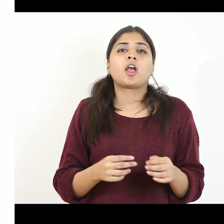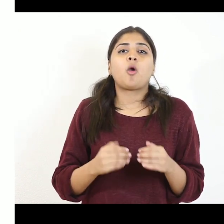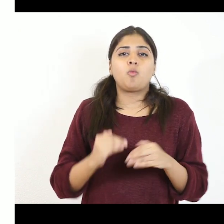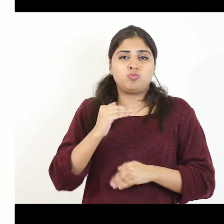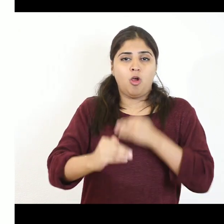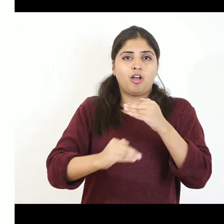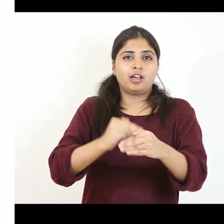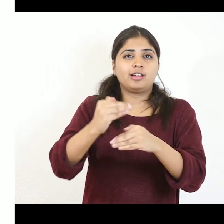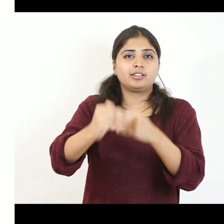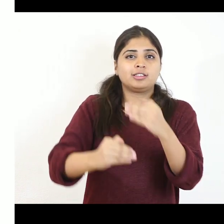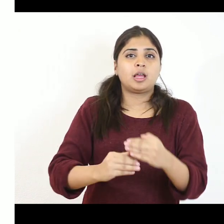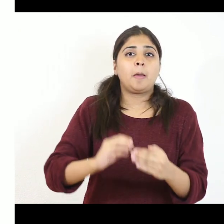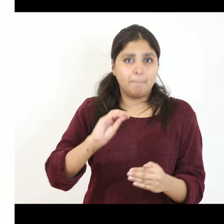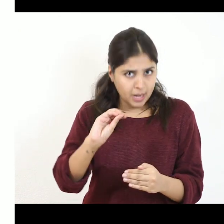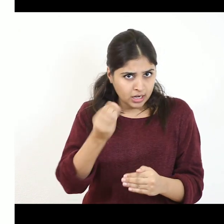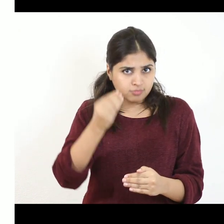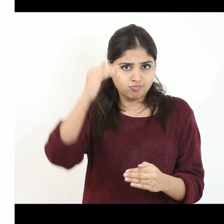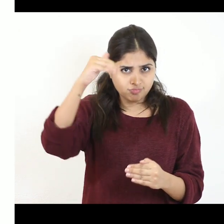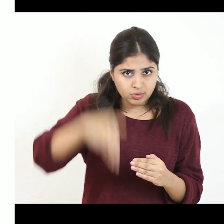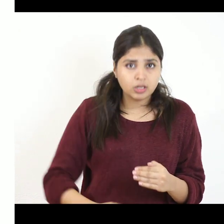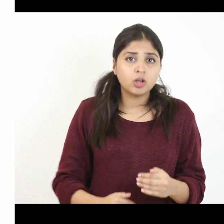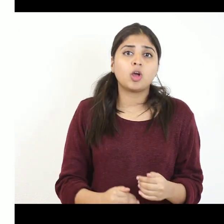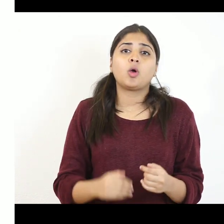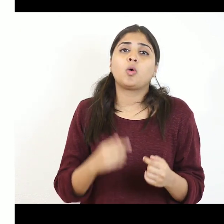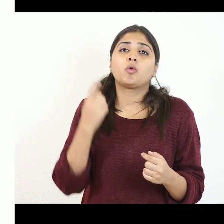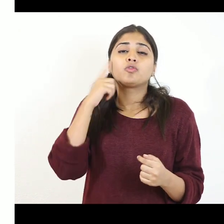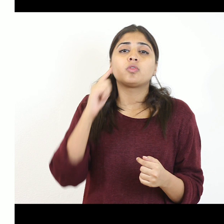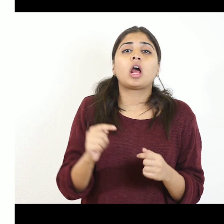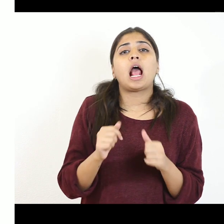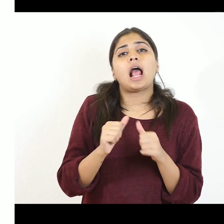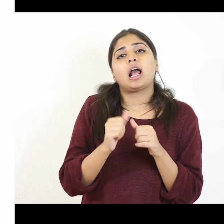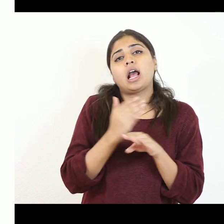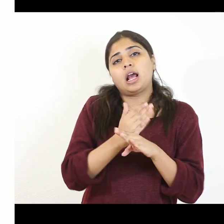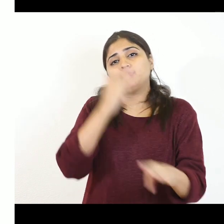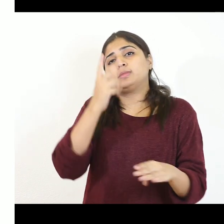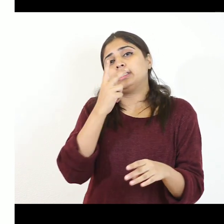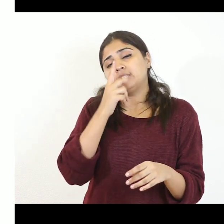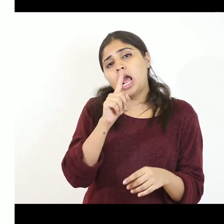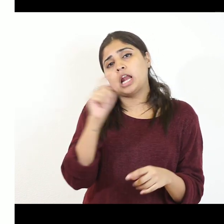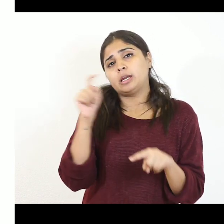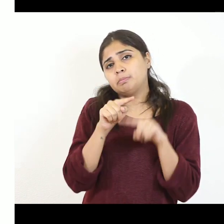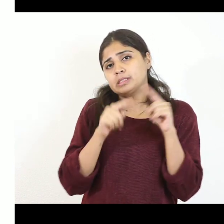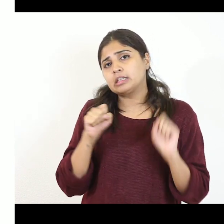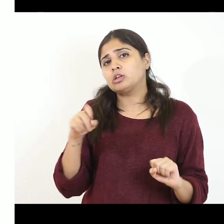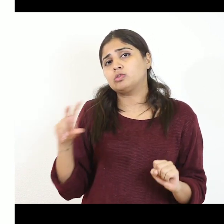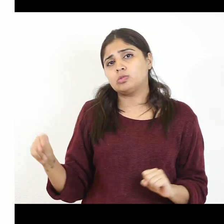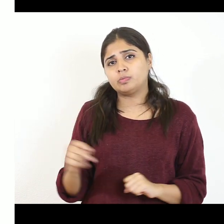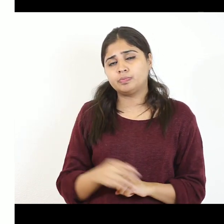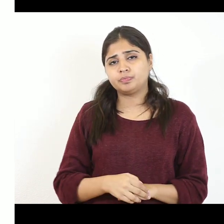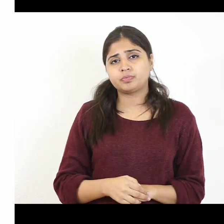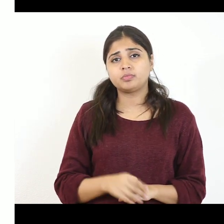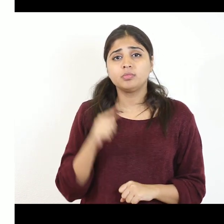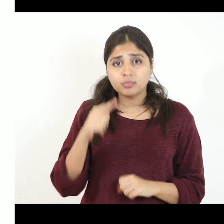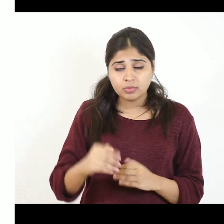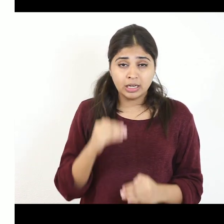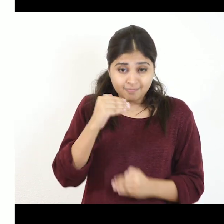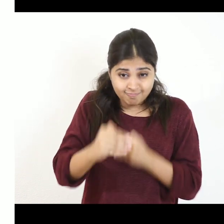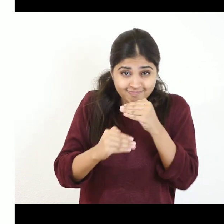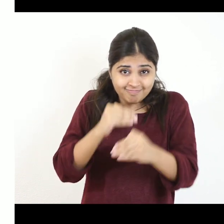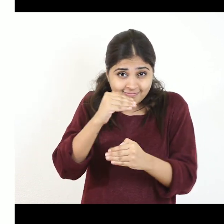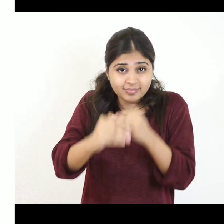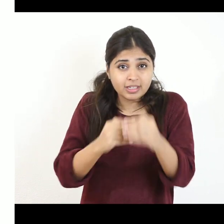The practice of consistent measurement helps attain and maintain data